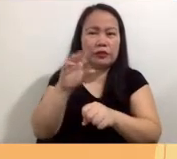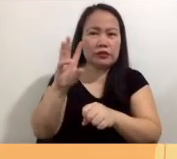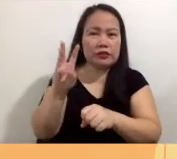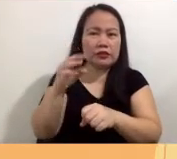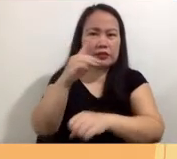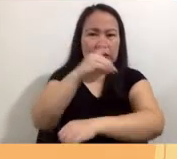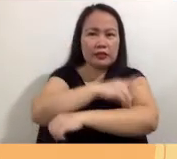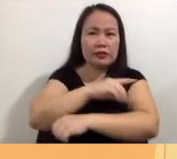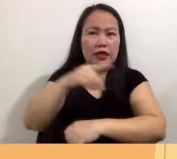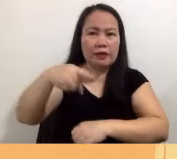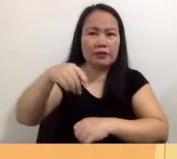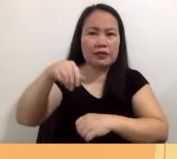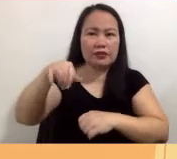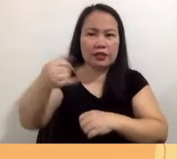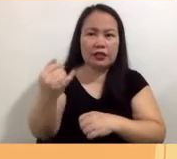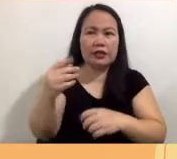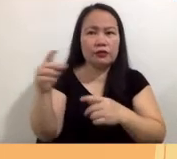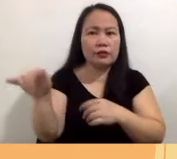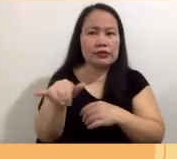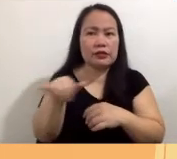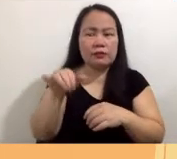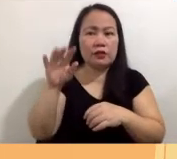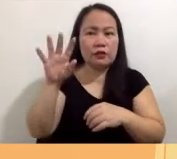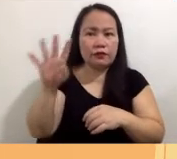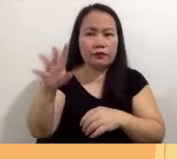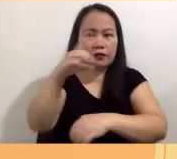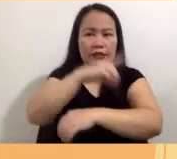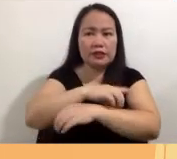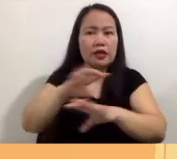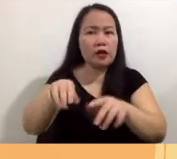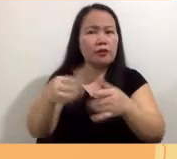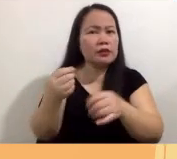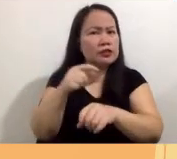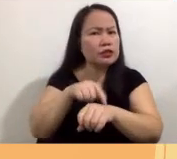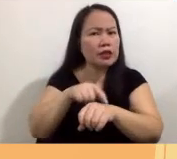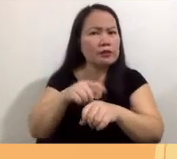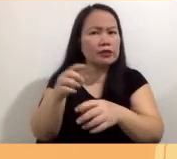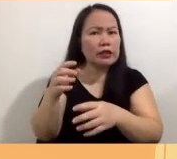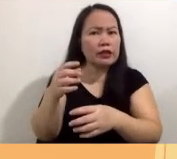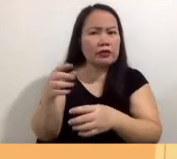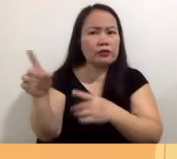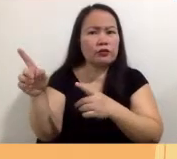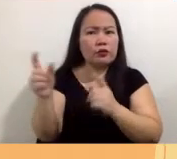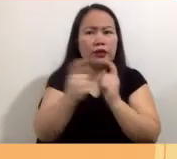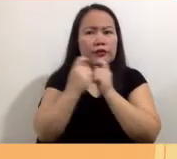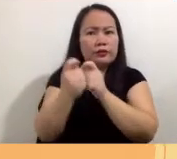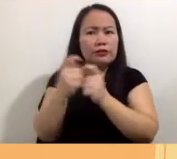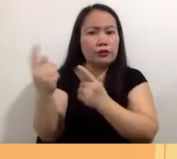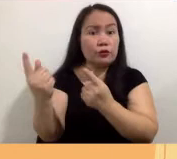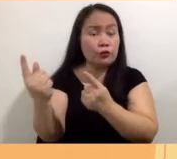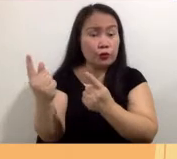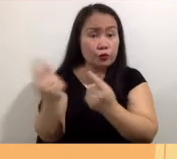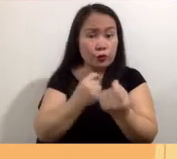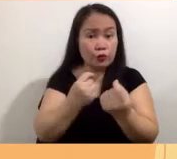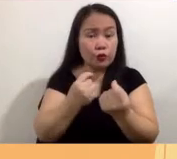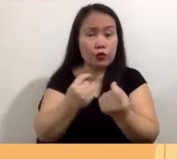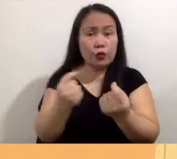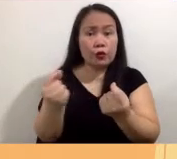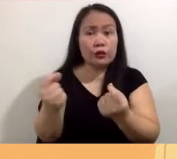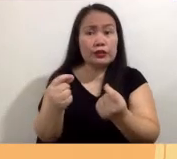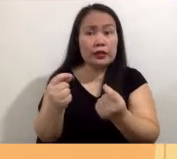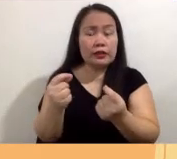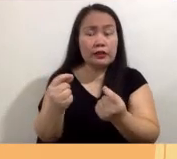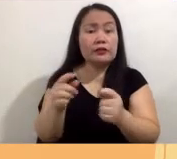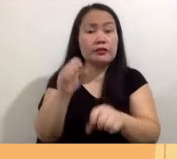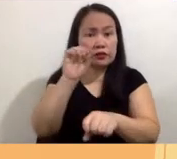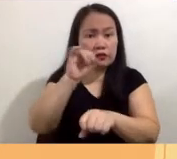in 4 days. How much time will it take them to do the same job together? So, first, you have to understand